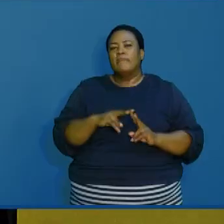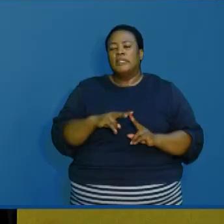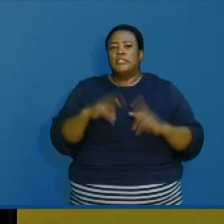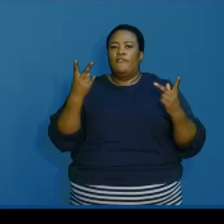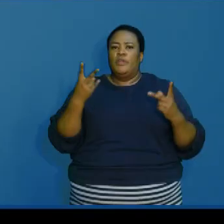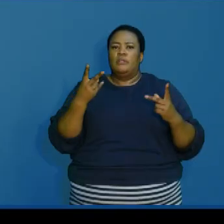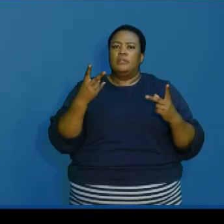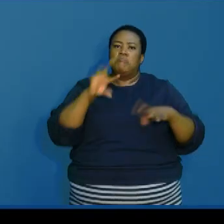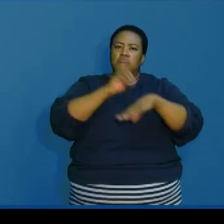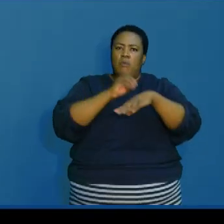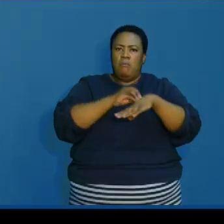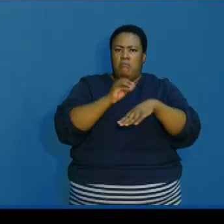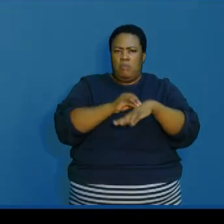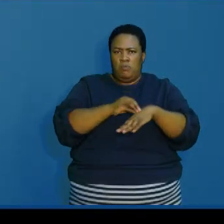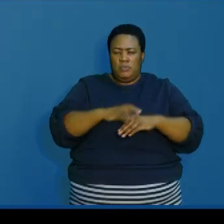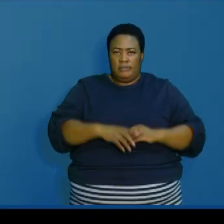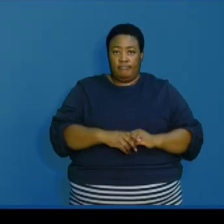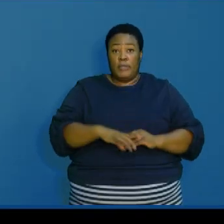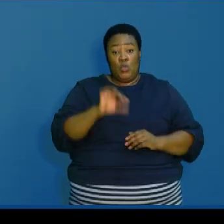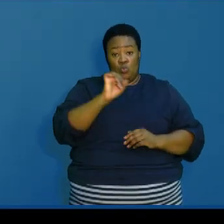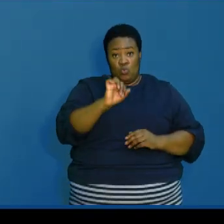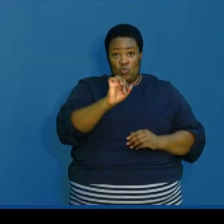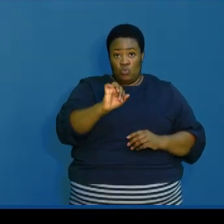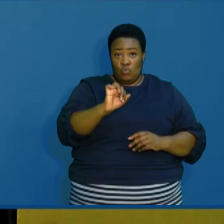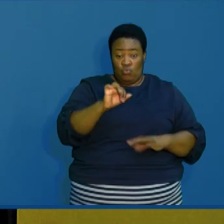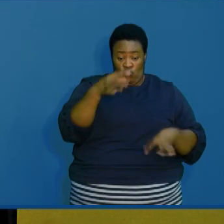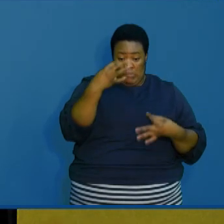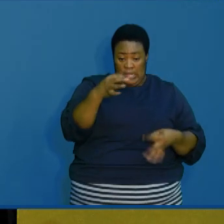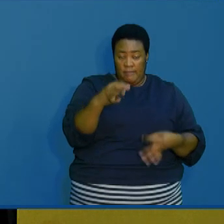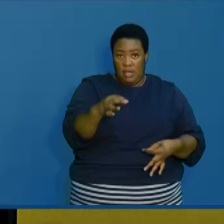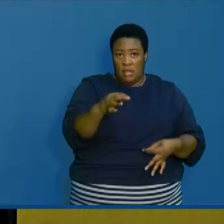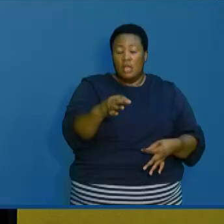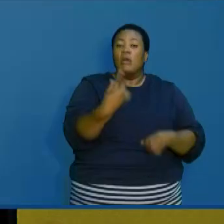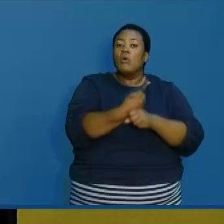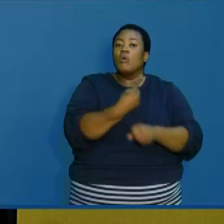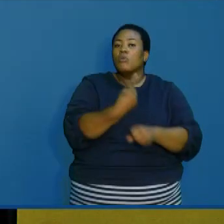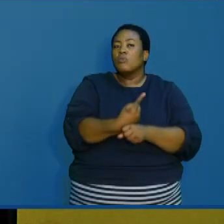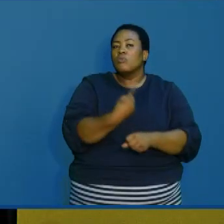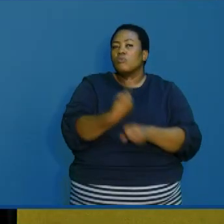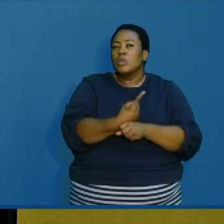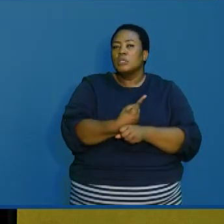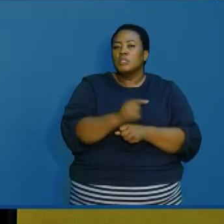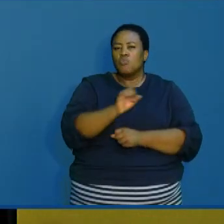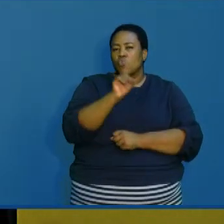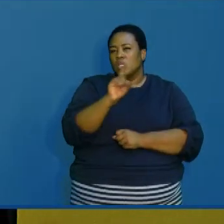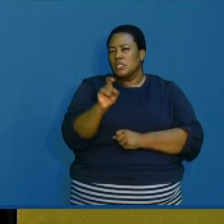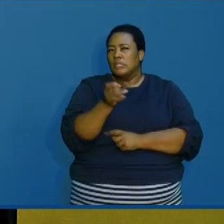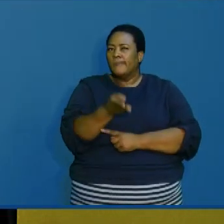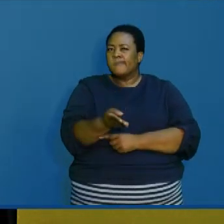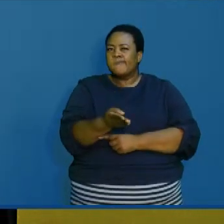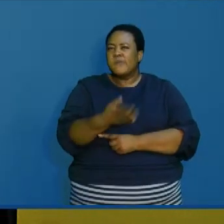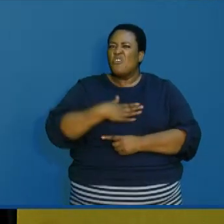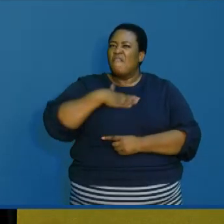problems. In your paper, learners, there are always those questions that you feel